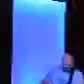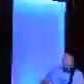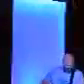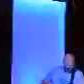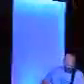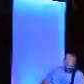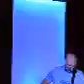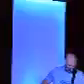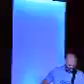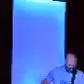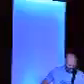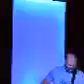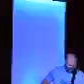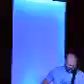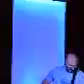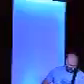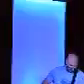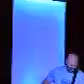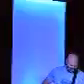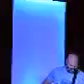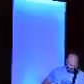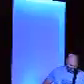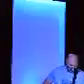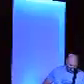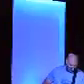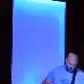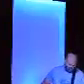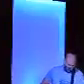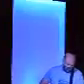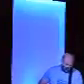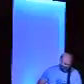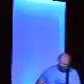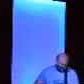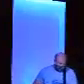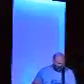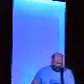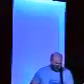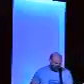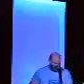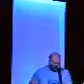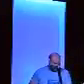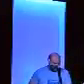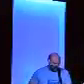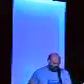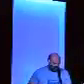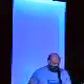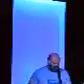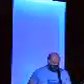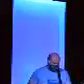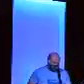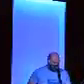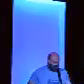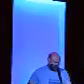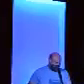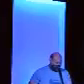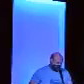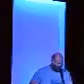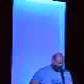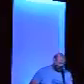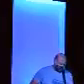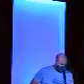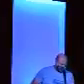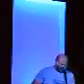just a nobody trying to tell everybody all about a song.